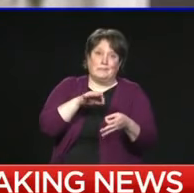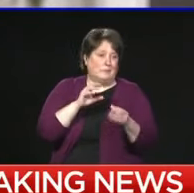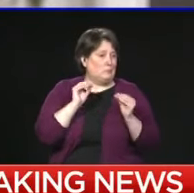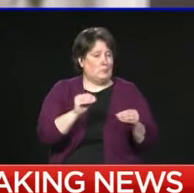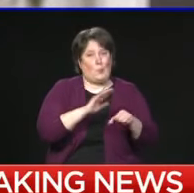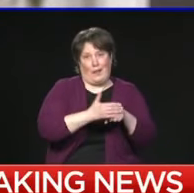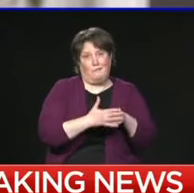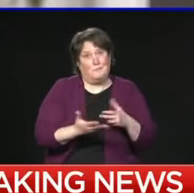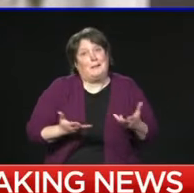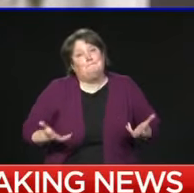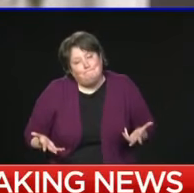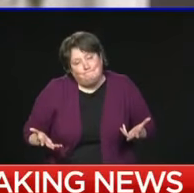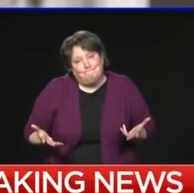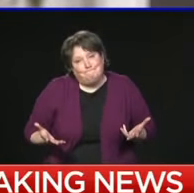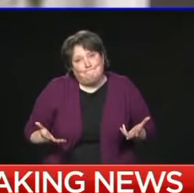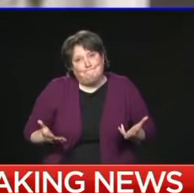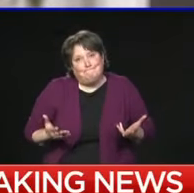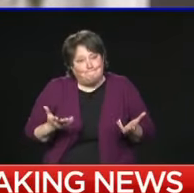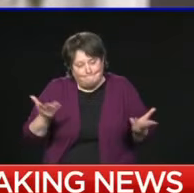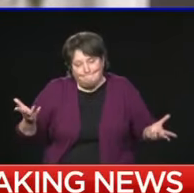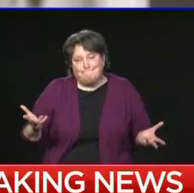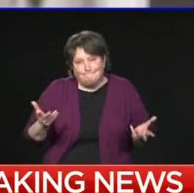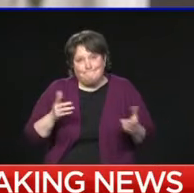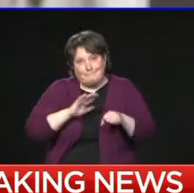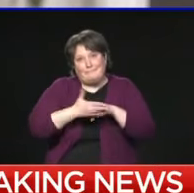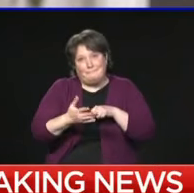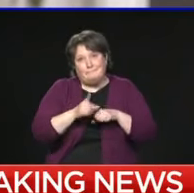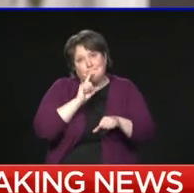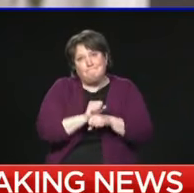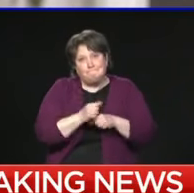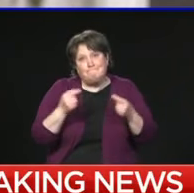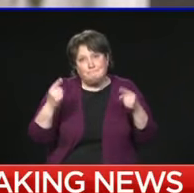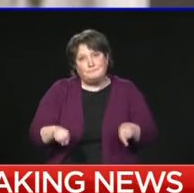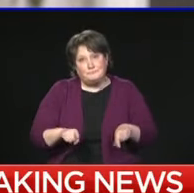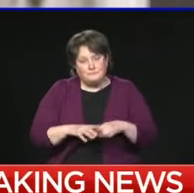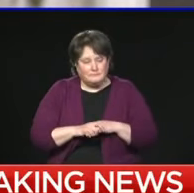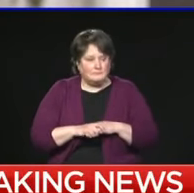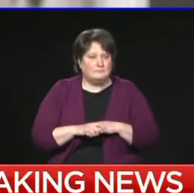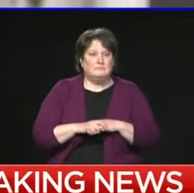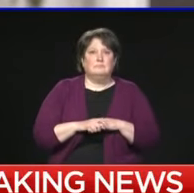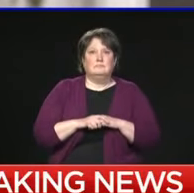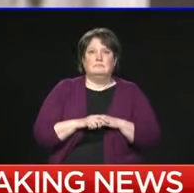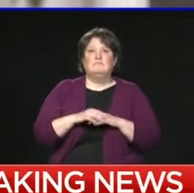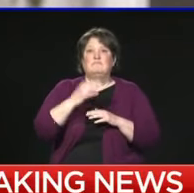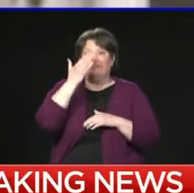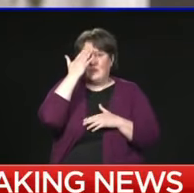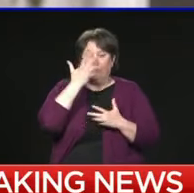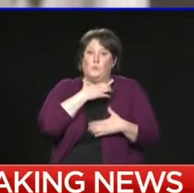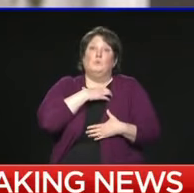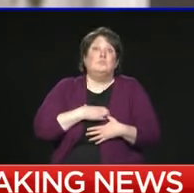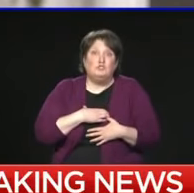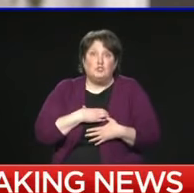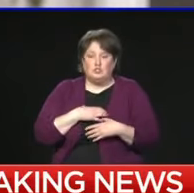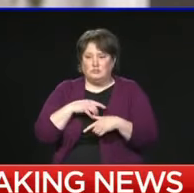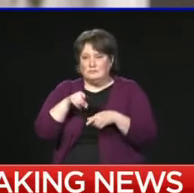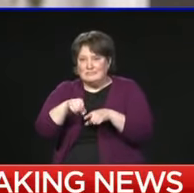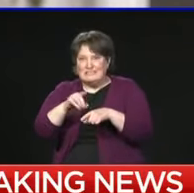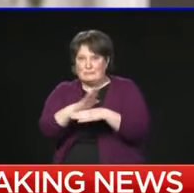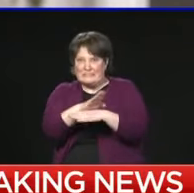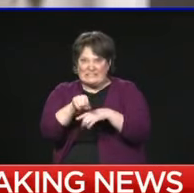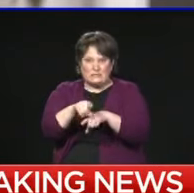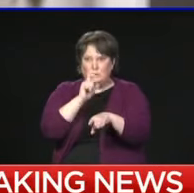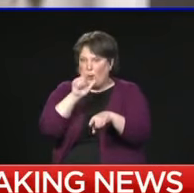their jobs because of what's happening, and that employers should